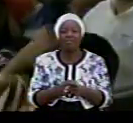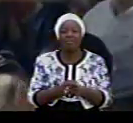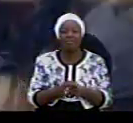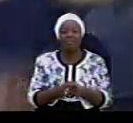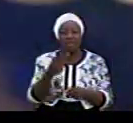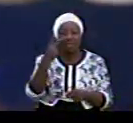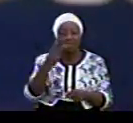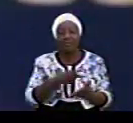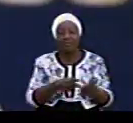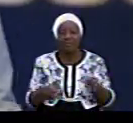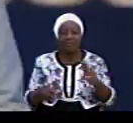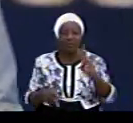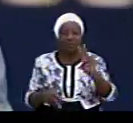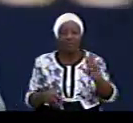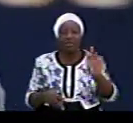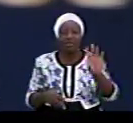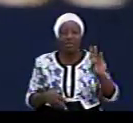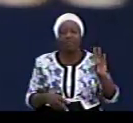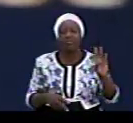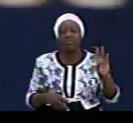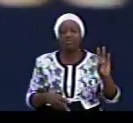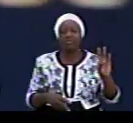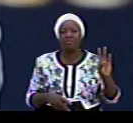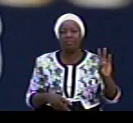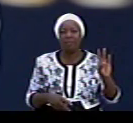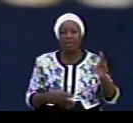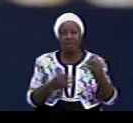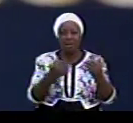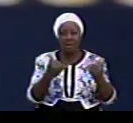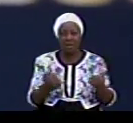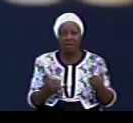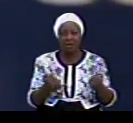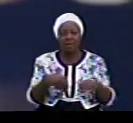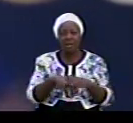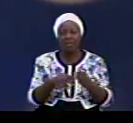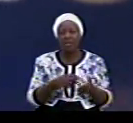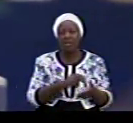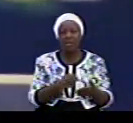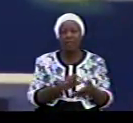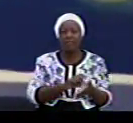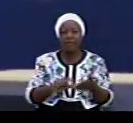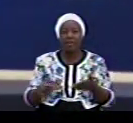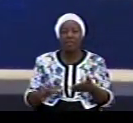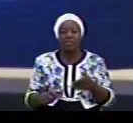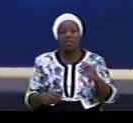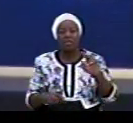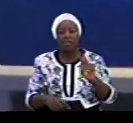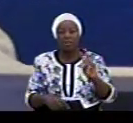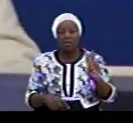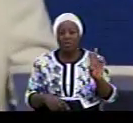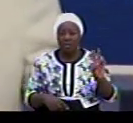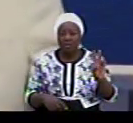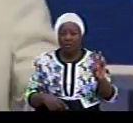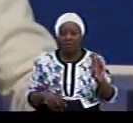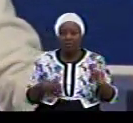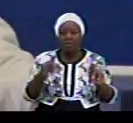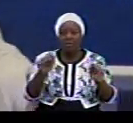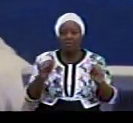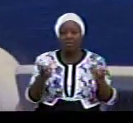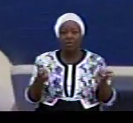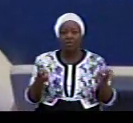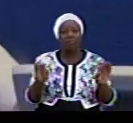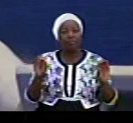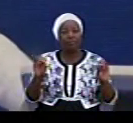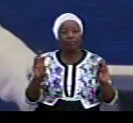verse 27. Now, in verse 27, Thomas did not have to say